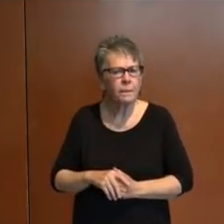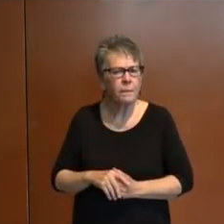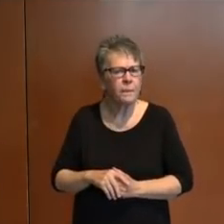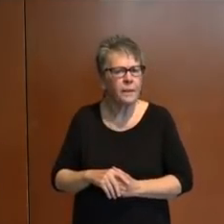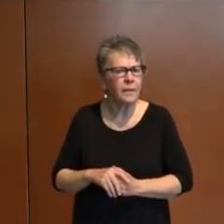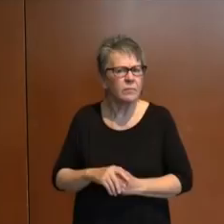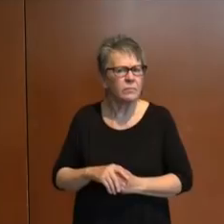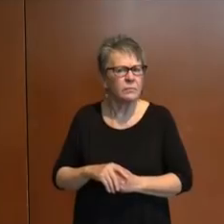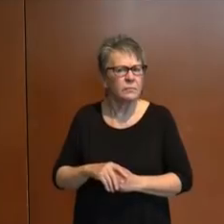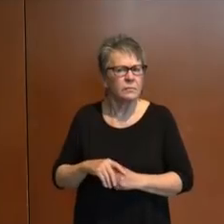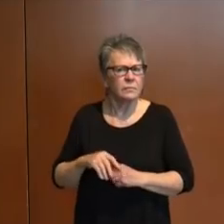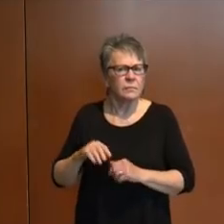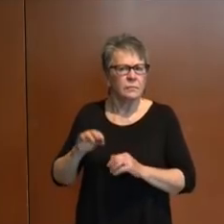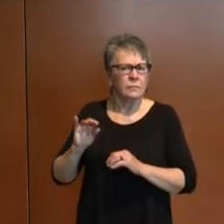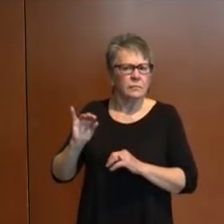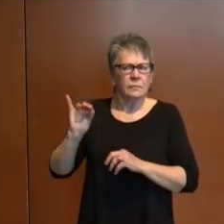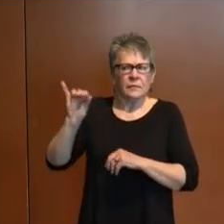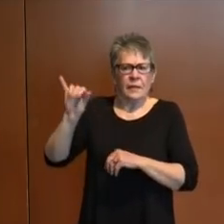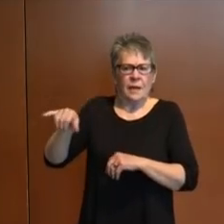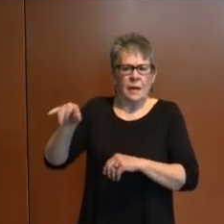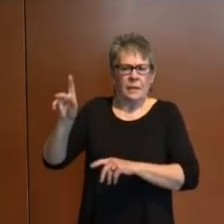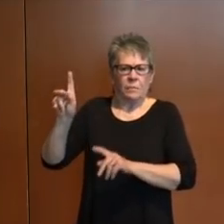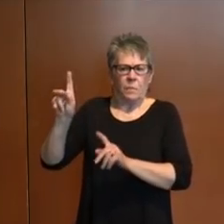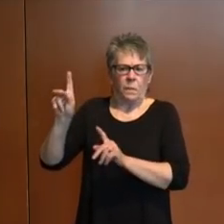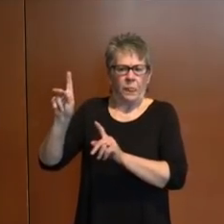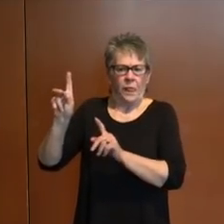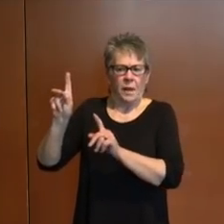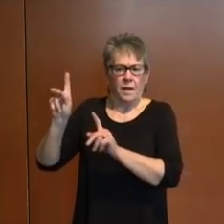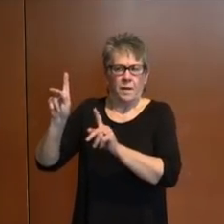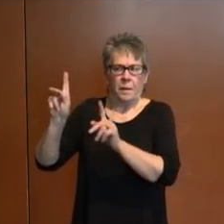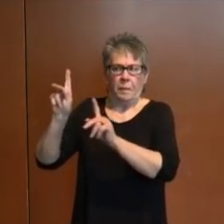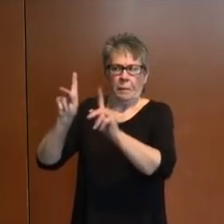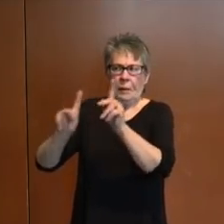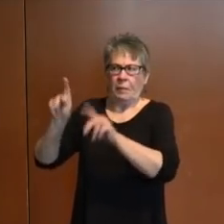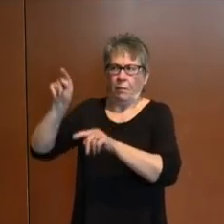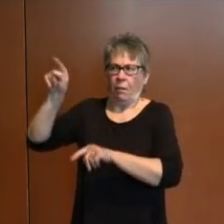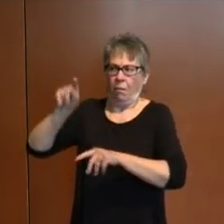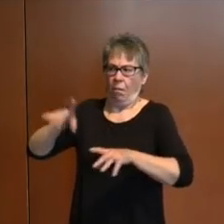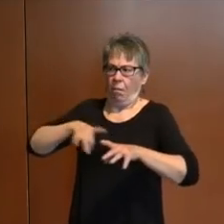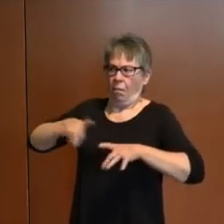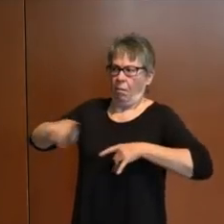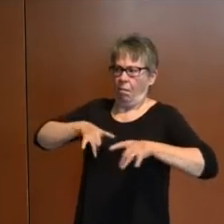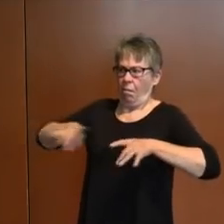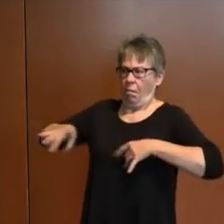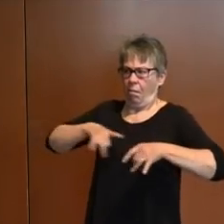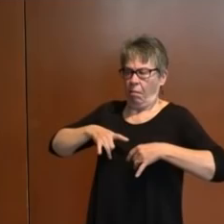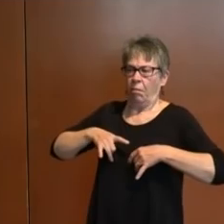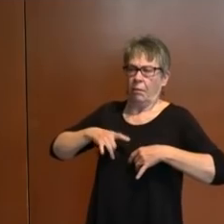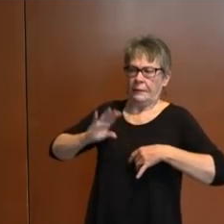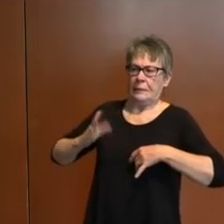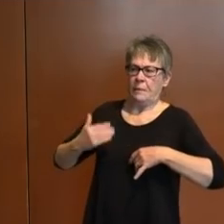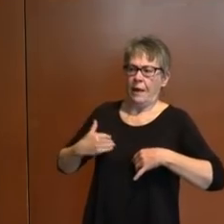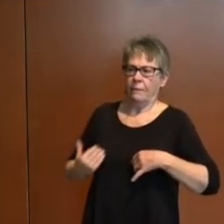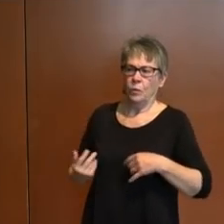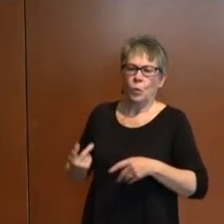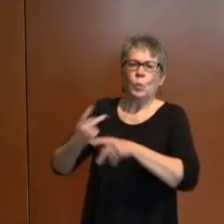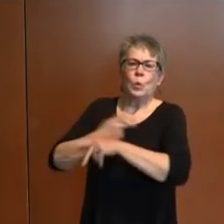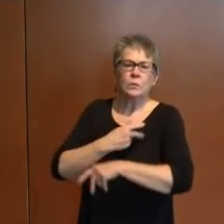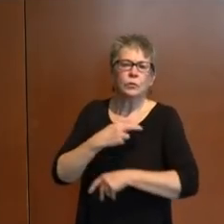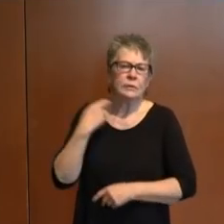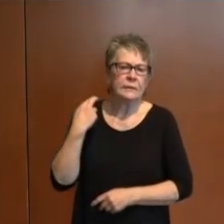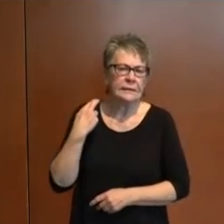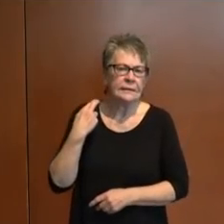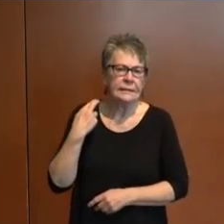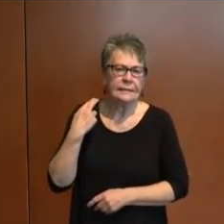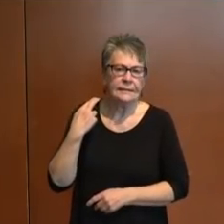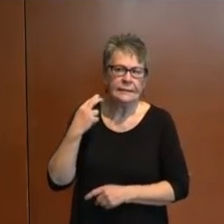that you're going to be at increased risk for potentially getting infected. If I added to the question and said that the person